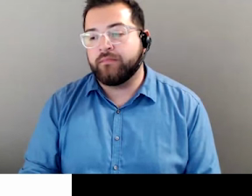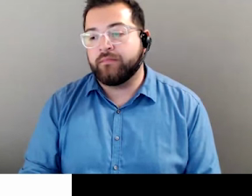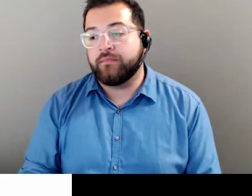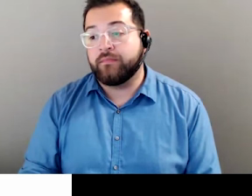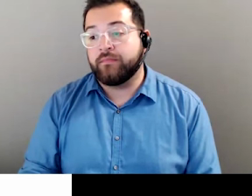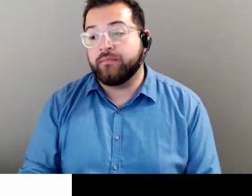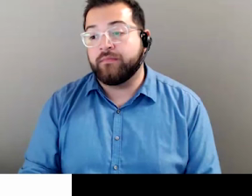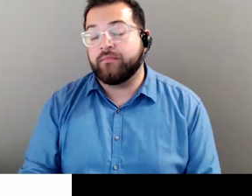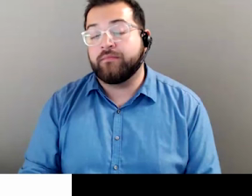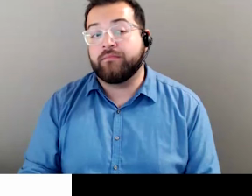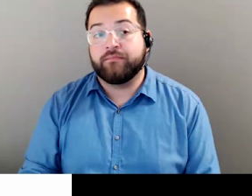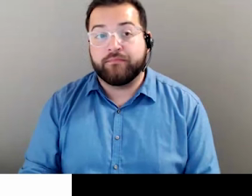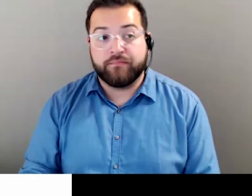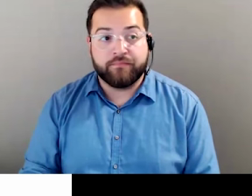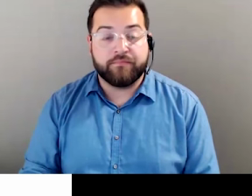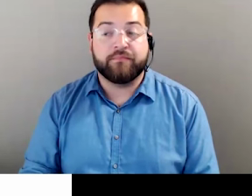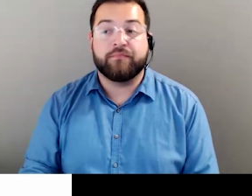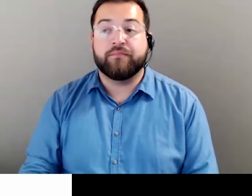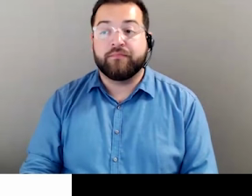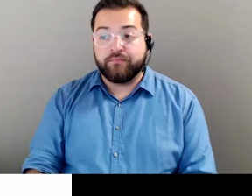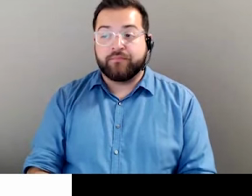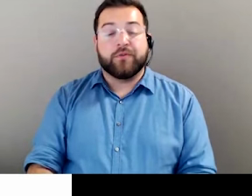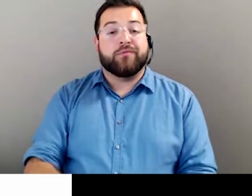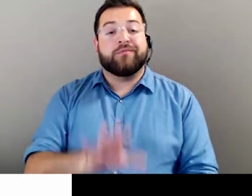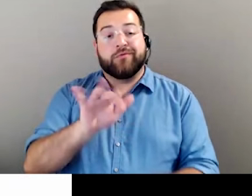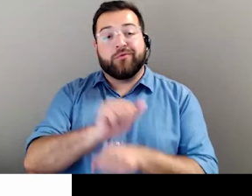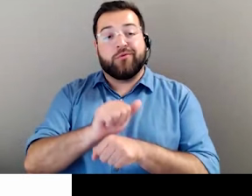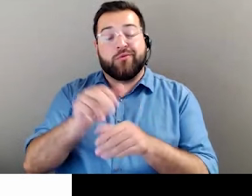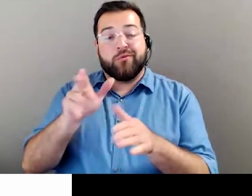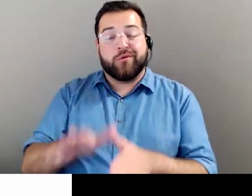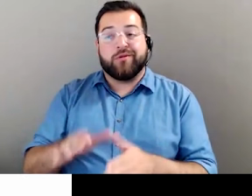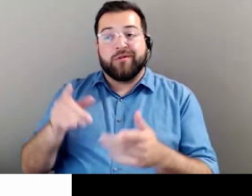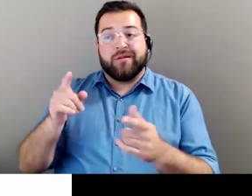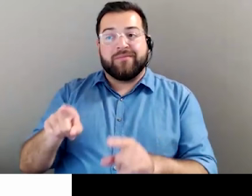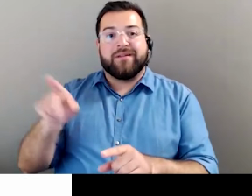having an affair with another coworker. So what are your obligations under Title IX?